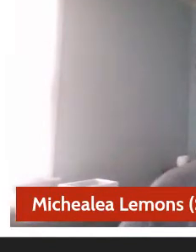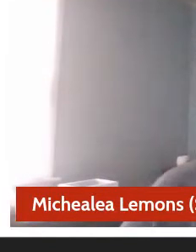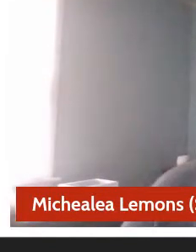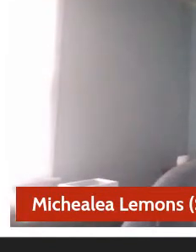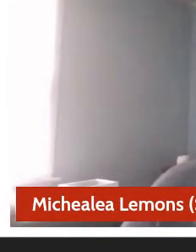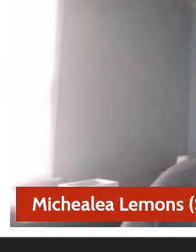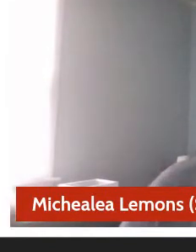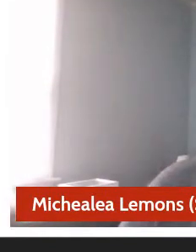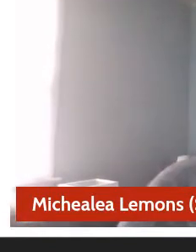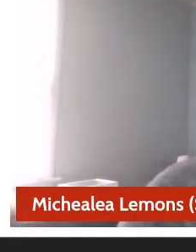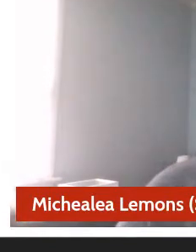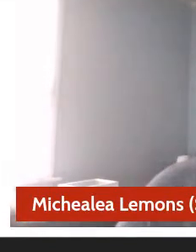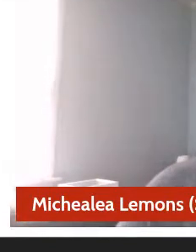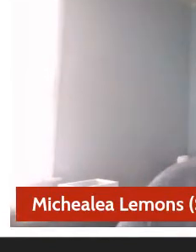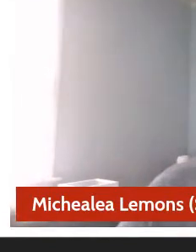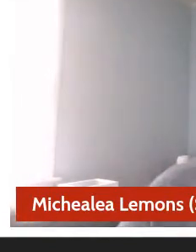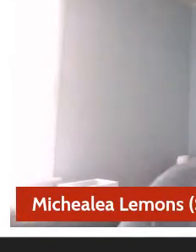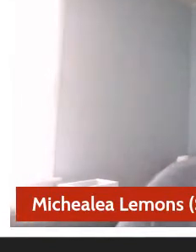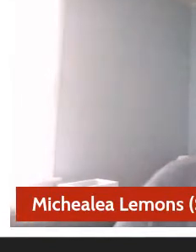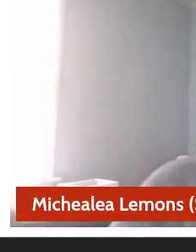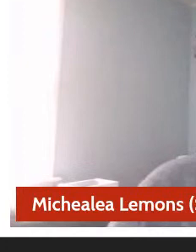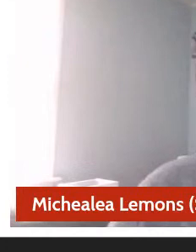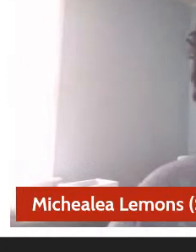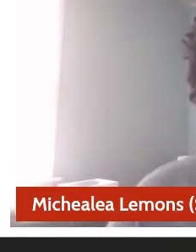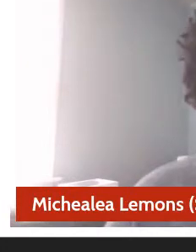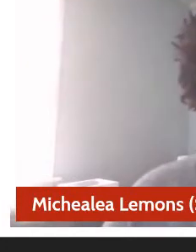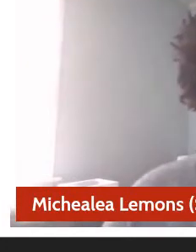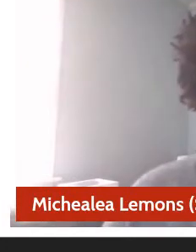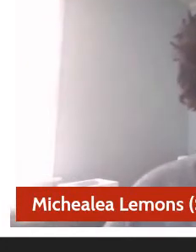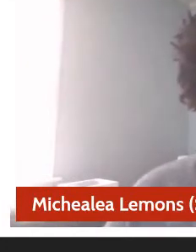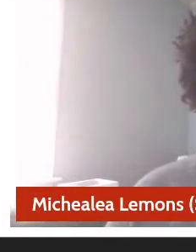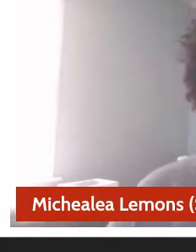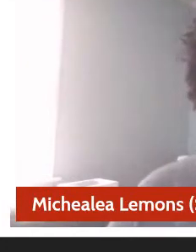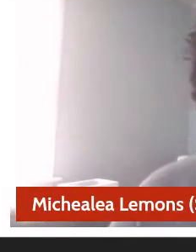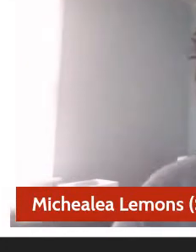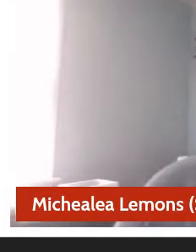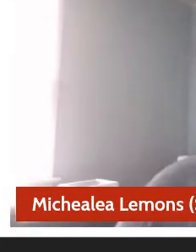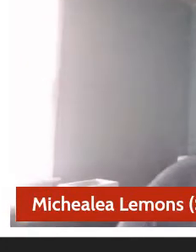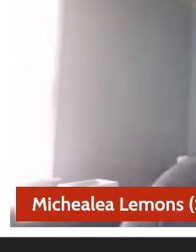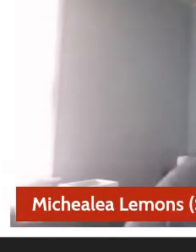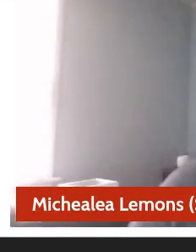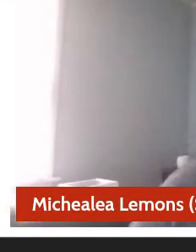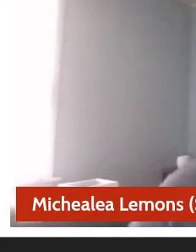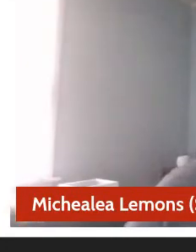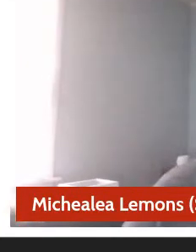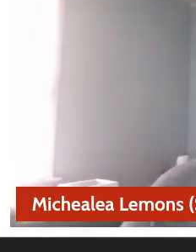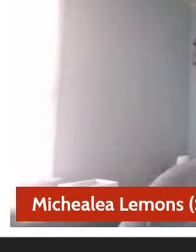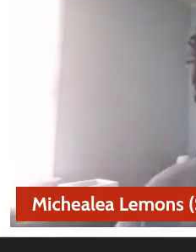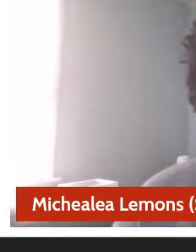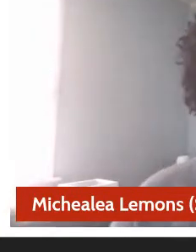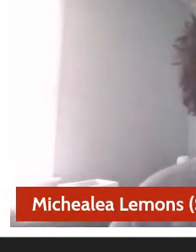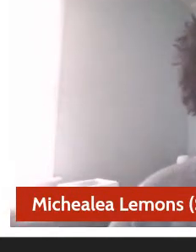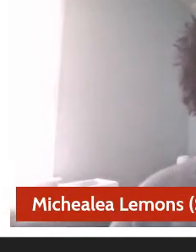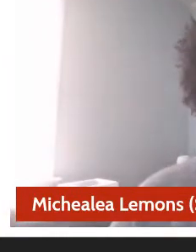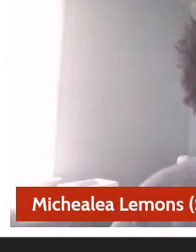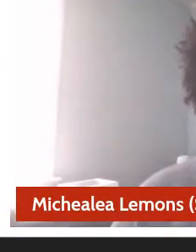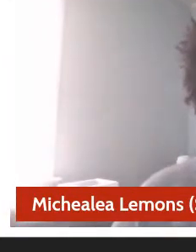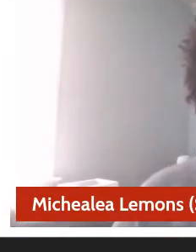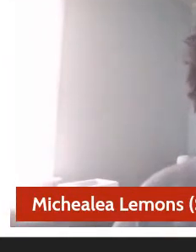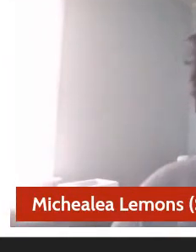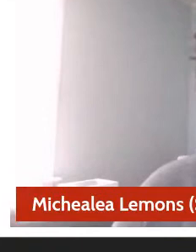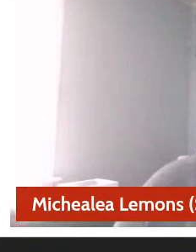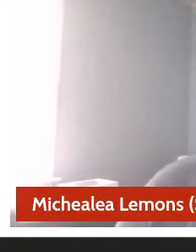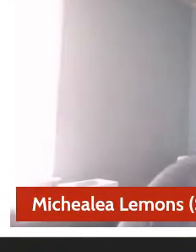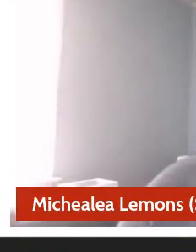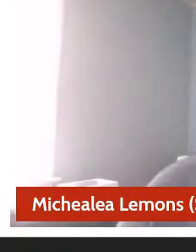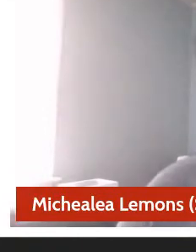HIV testing. We have free at-home test kits. Due to the pandemic, we are not offering in-person testing at this moment,